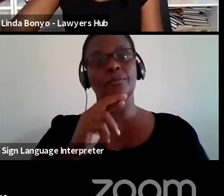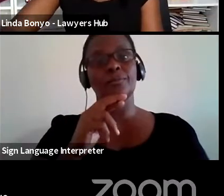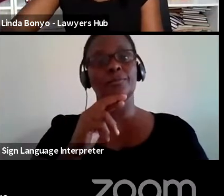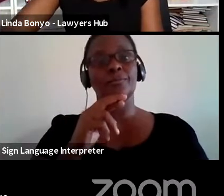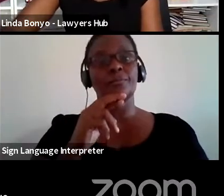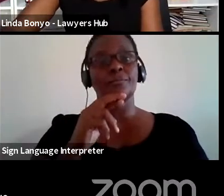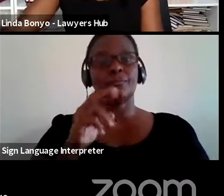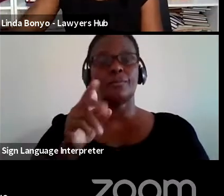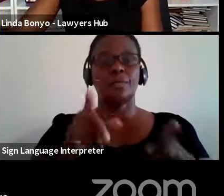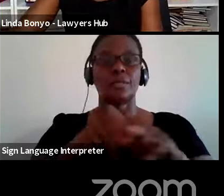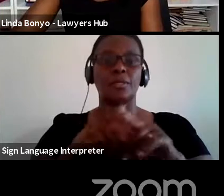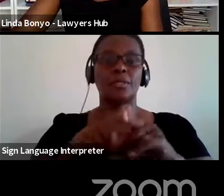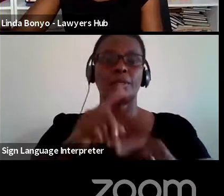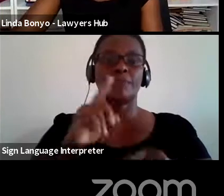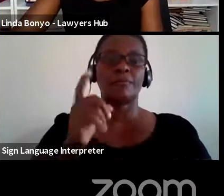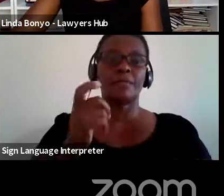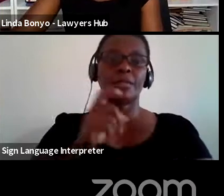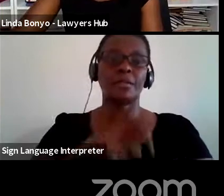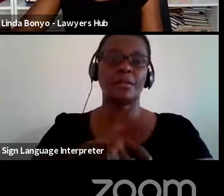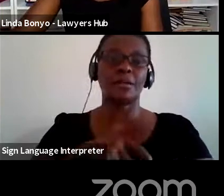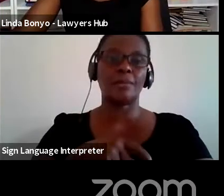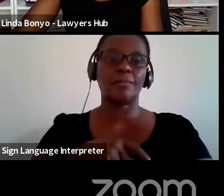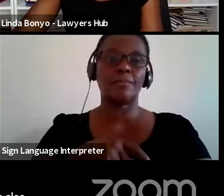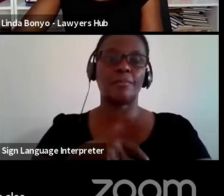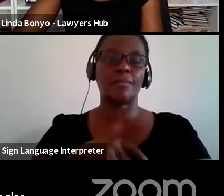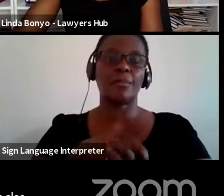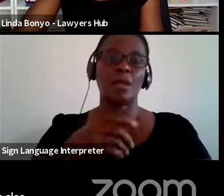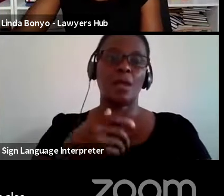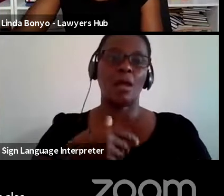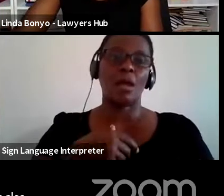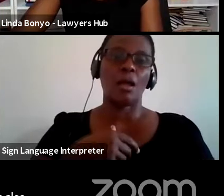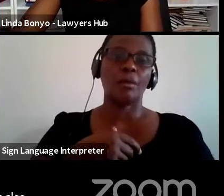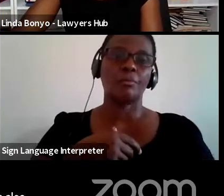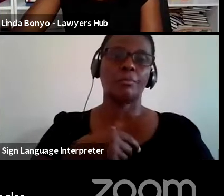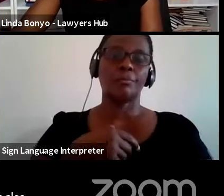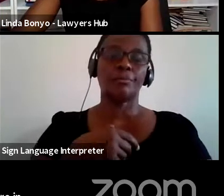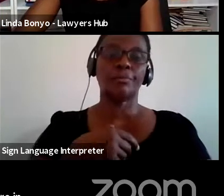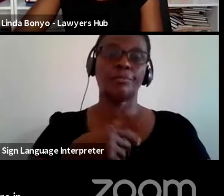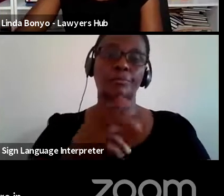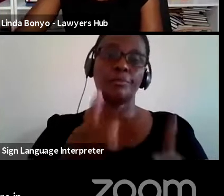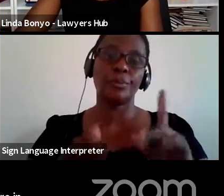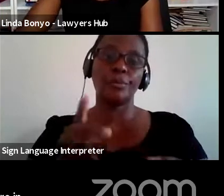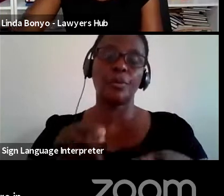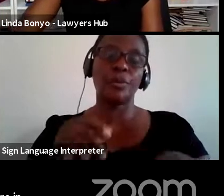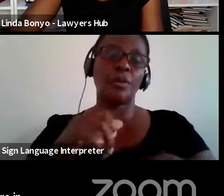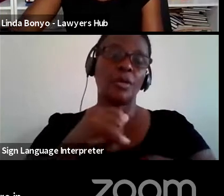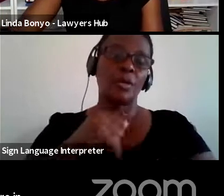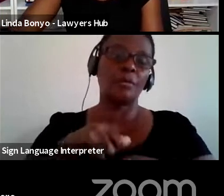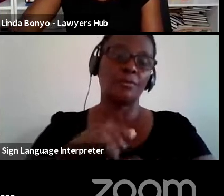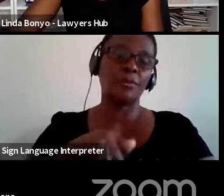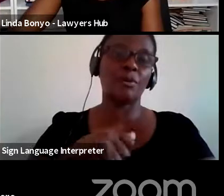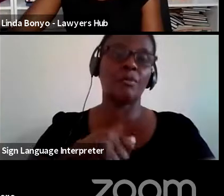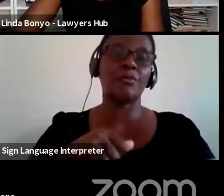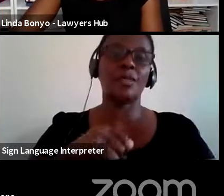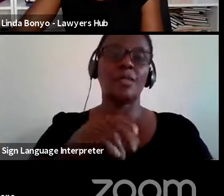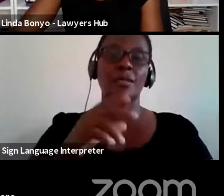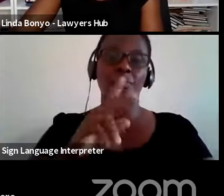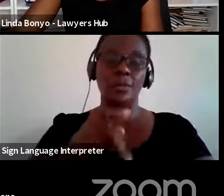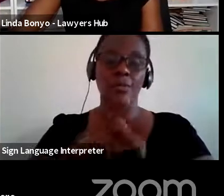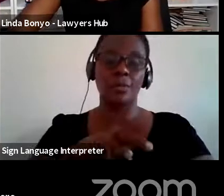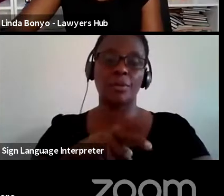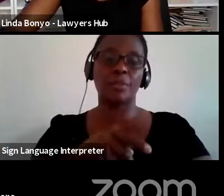much larger group of organizations that were involved in the Santa Clara principles, both in numbers